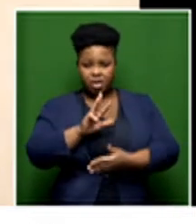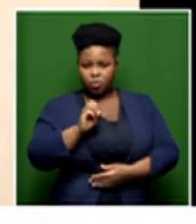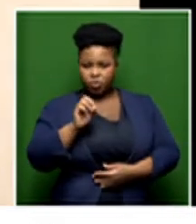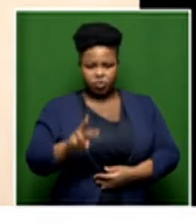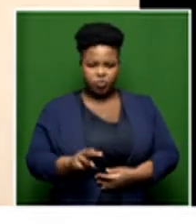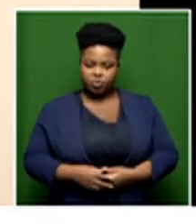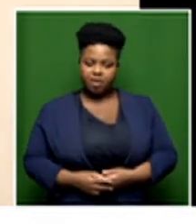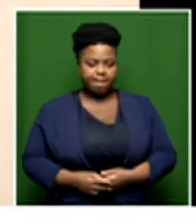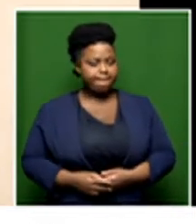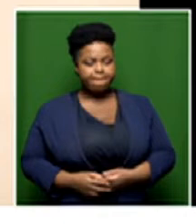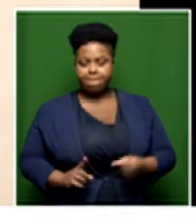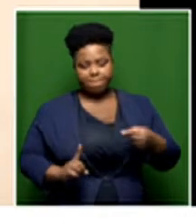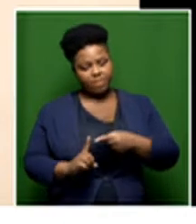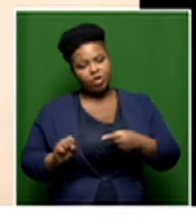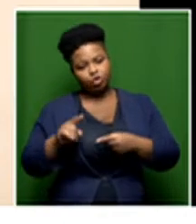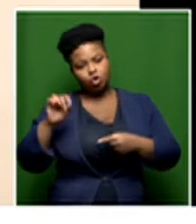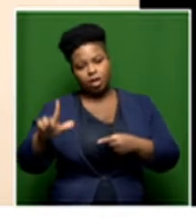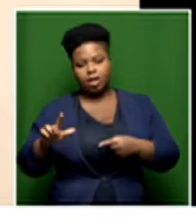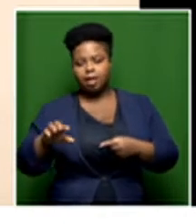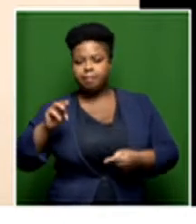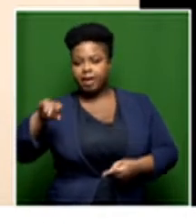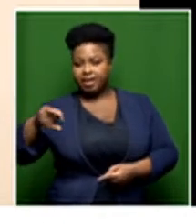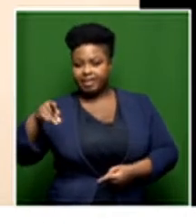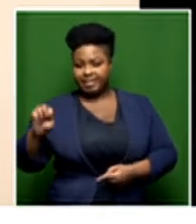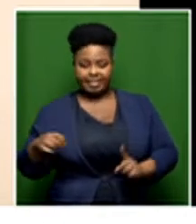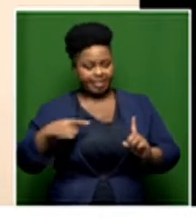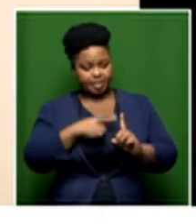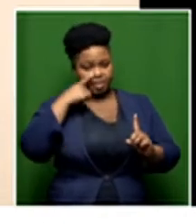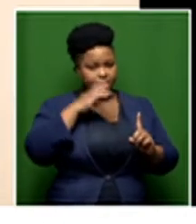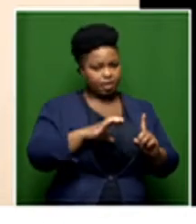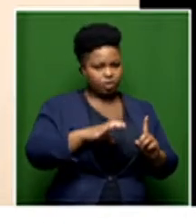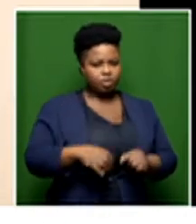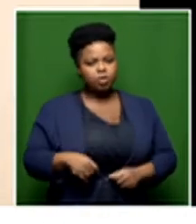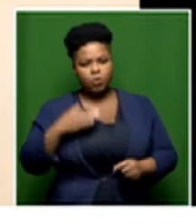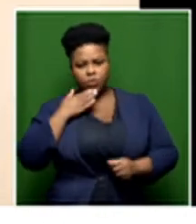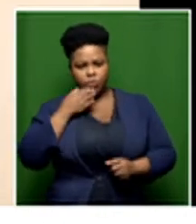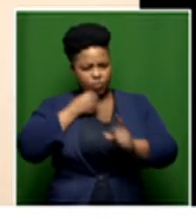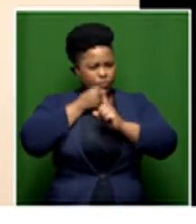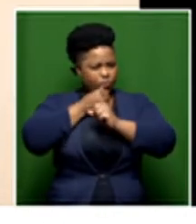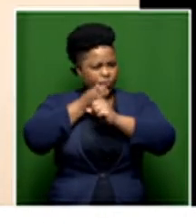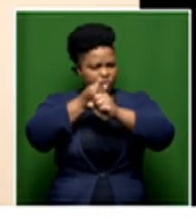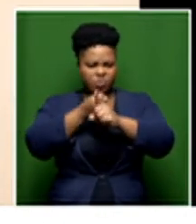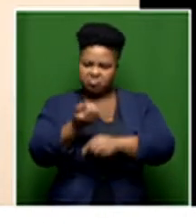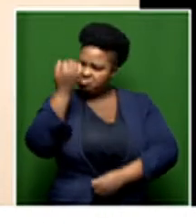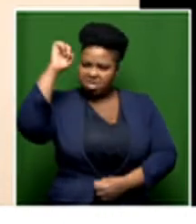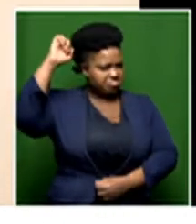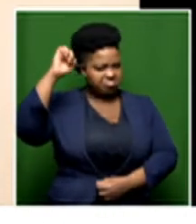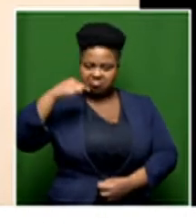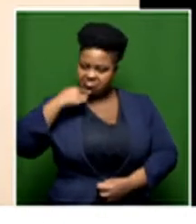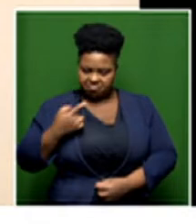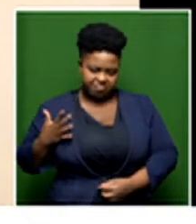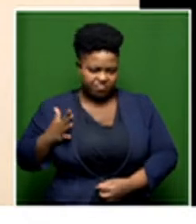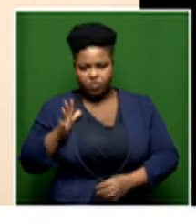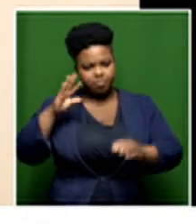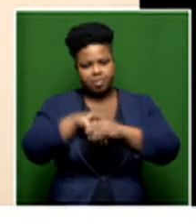1902, Saul Plaatje and Charlotte Maxeke were the forerunners, you know, and said